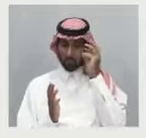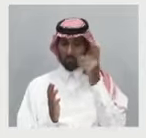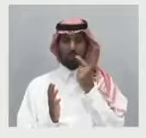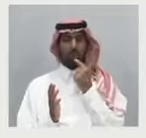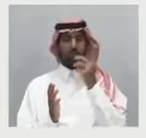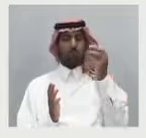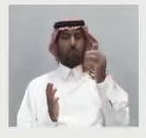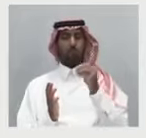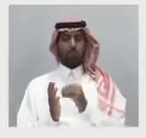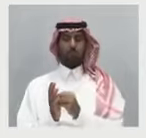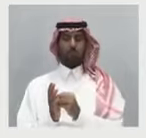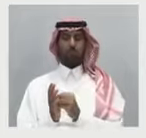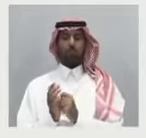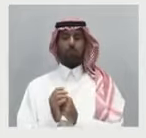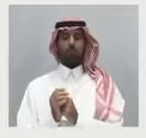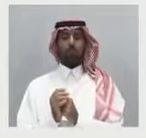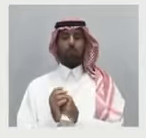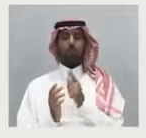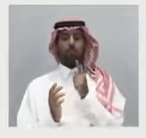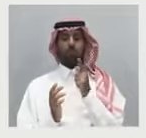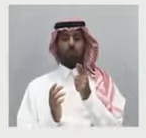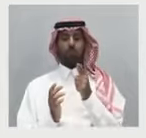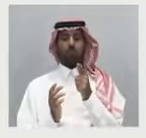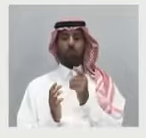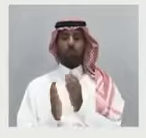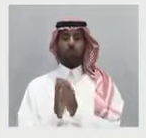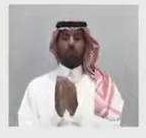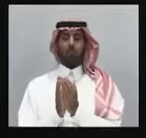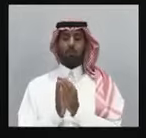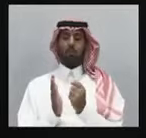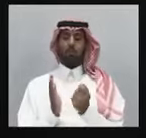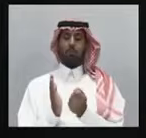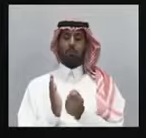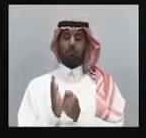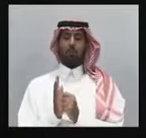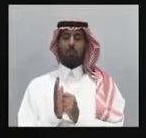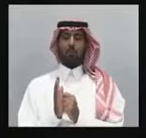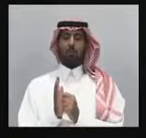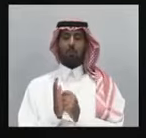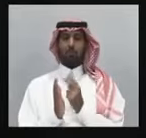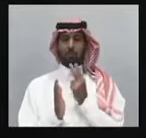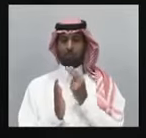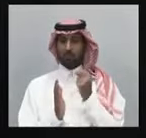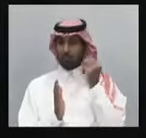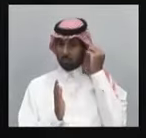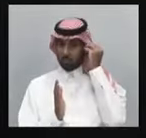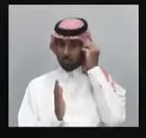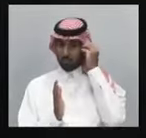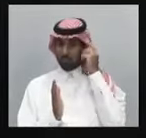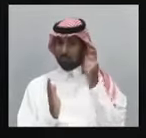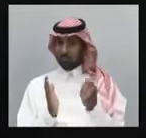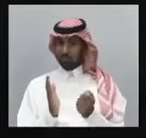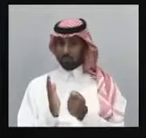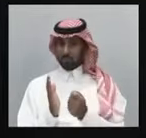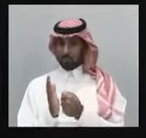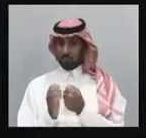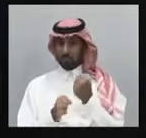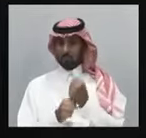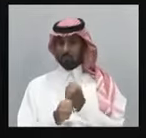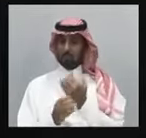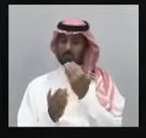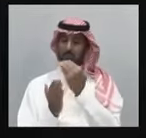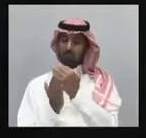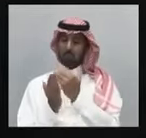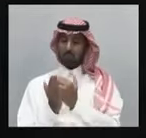from that you will write your own cover letter. Just as you recognize how to write a job profile,